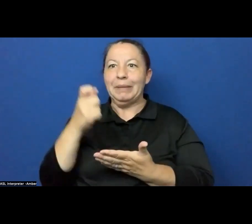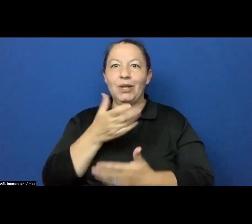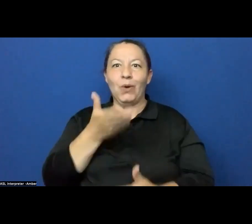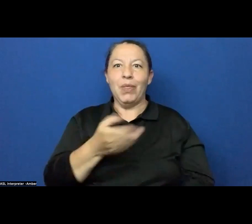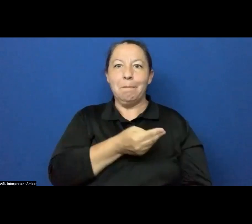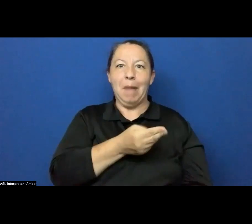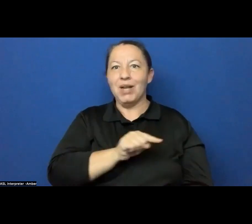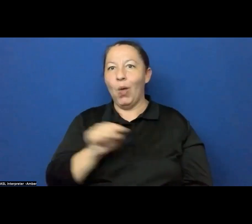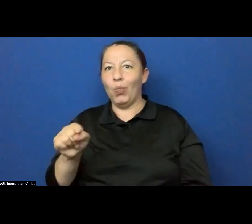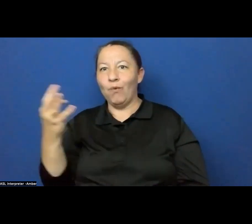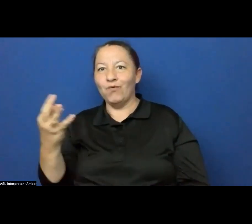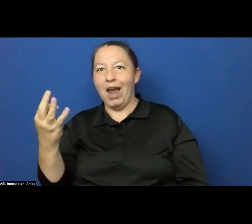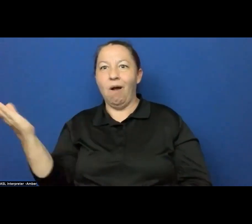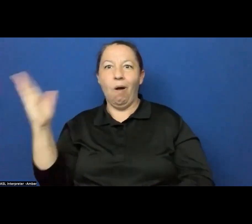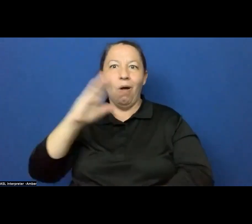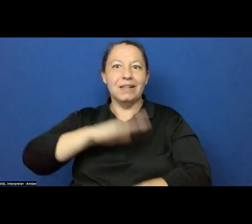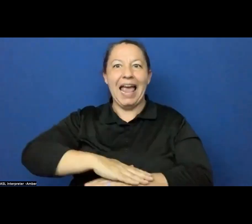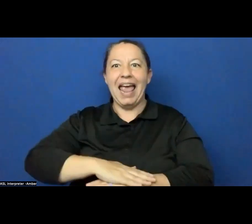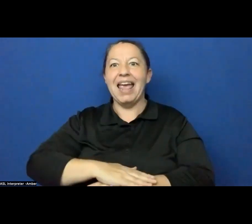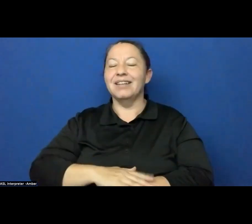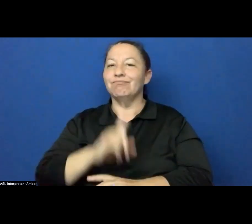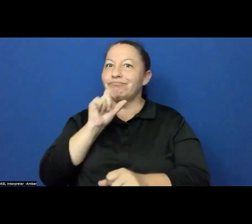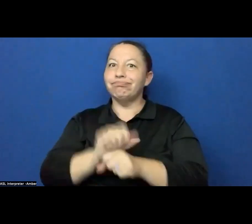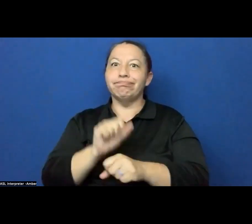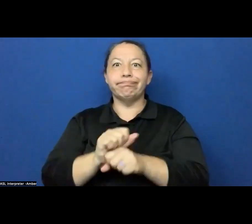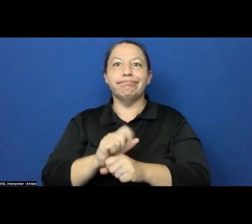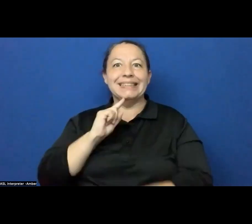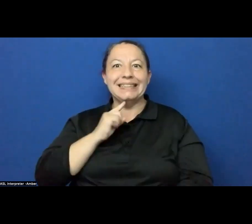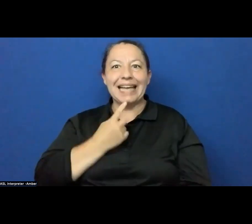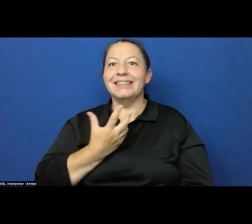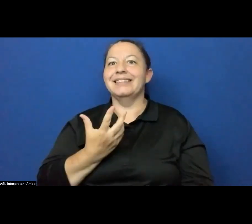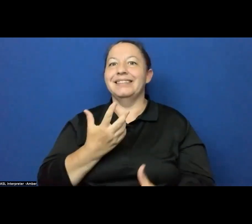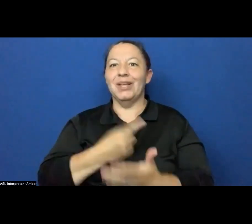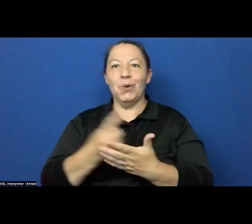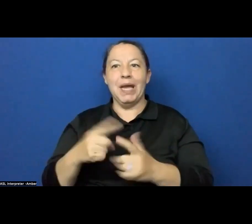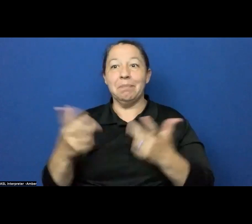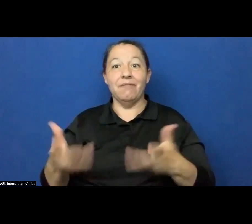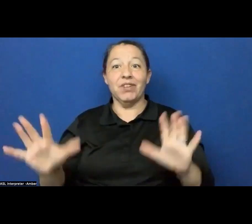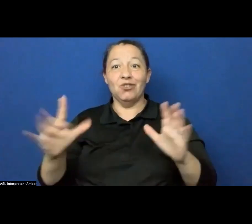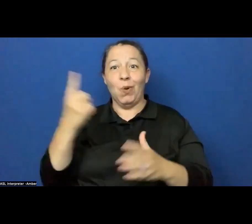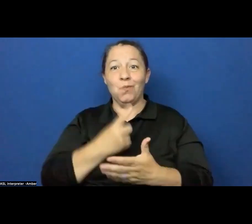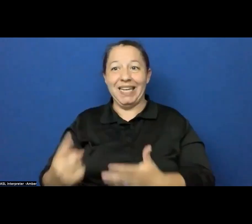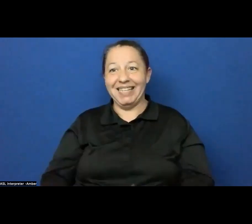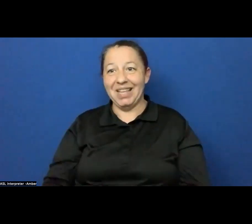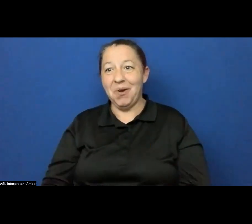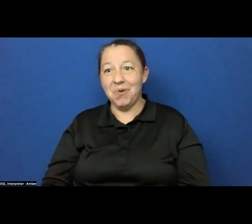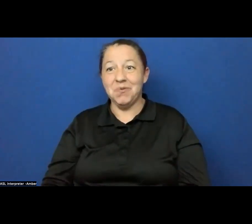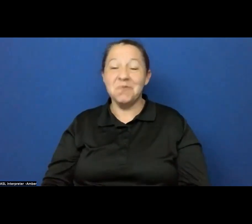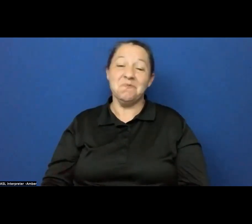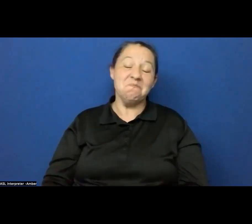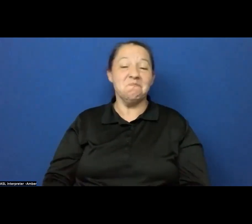Friday all day. It's an intense week, but it's also done in a week too. So pros and cons.